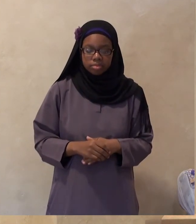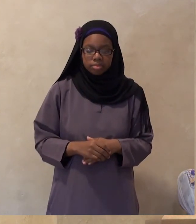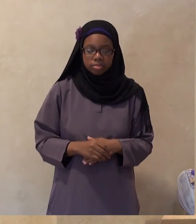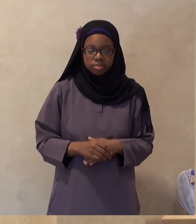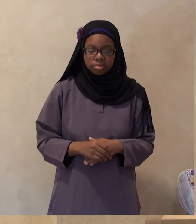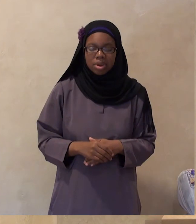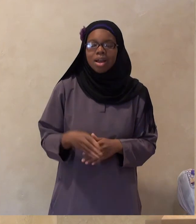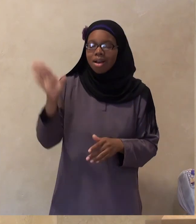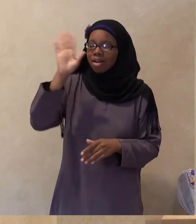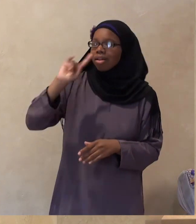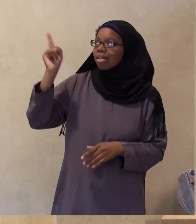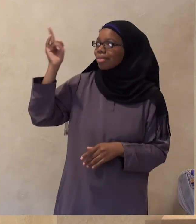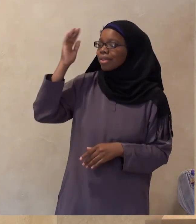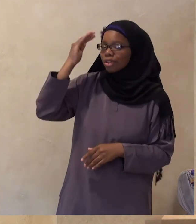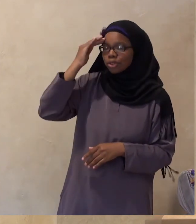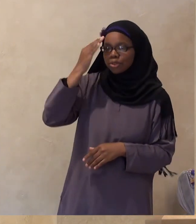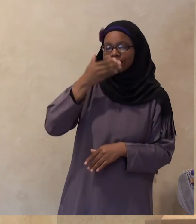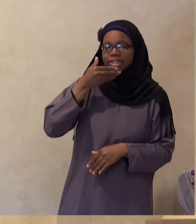ta'ala knows best.